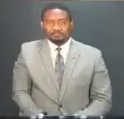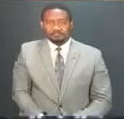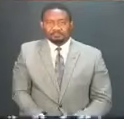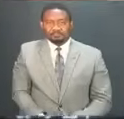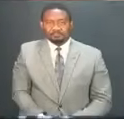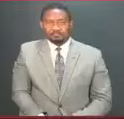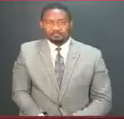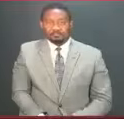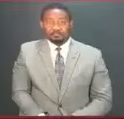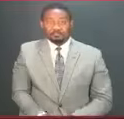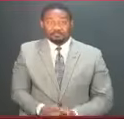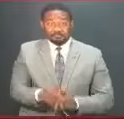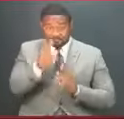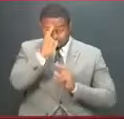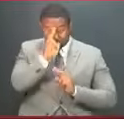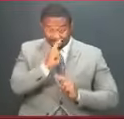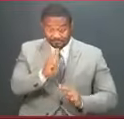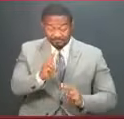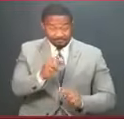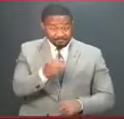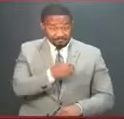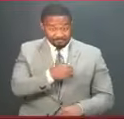Honorable members,